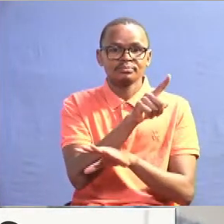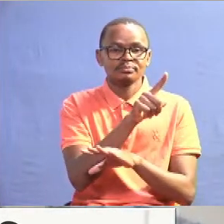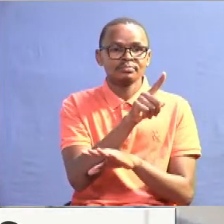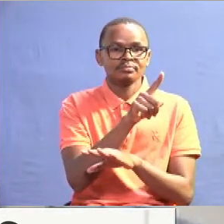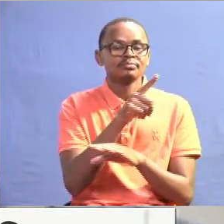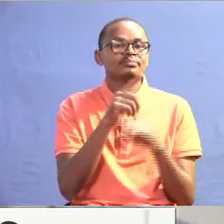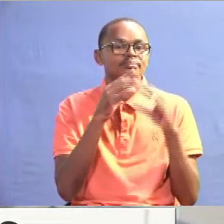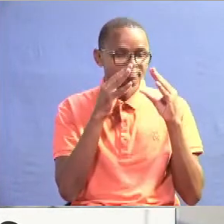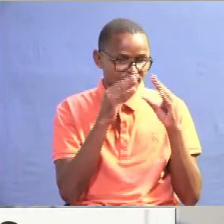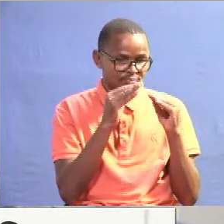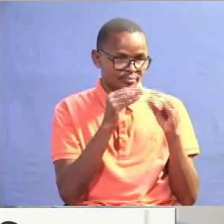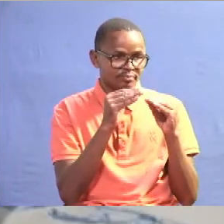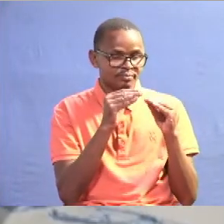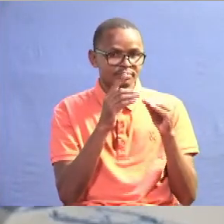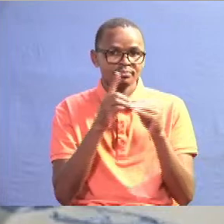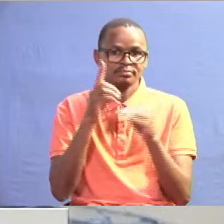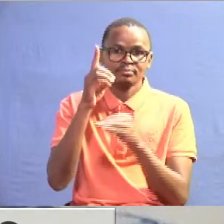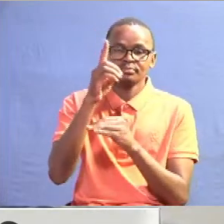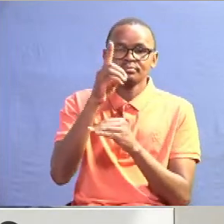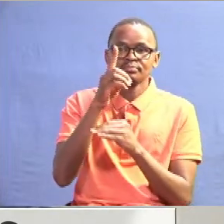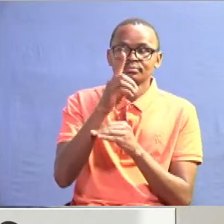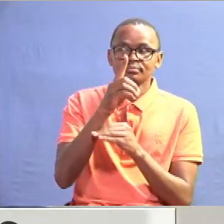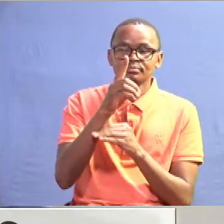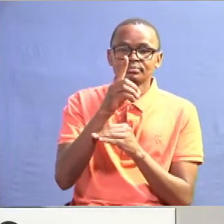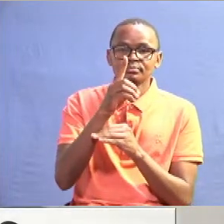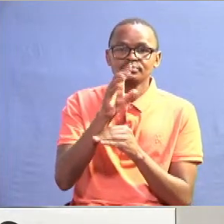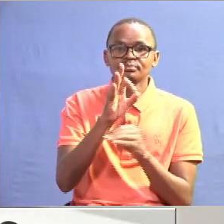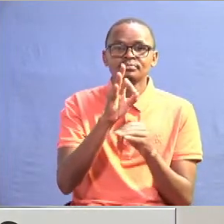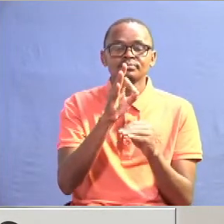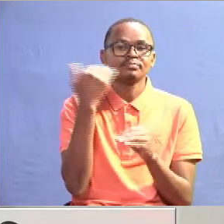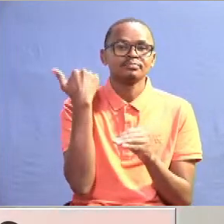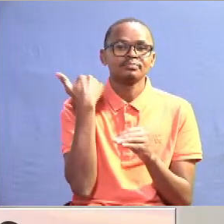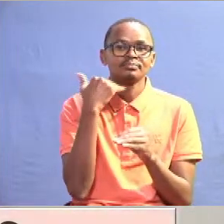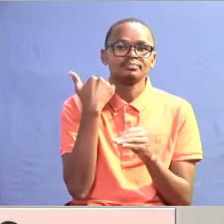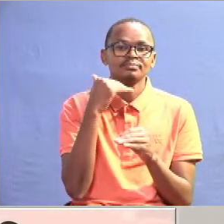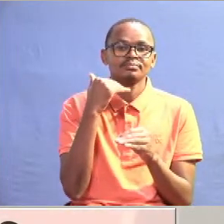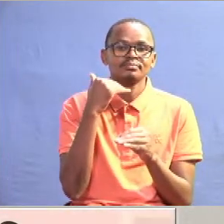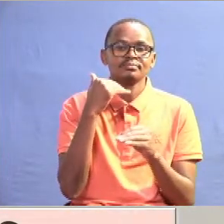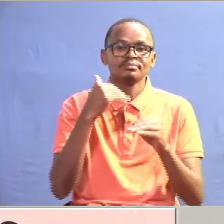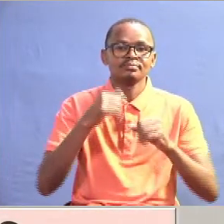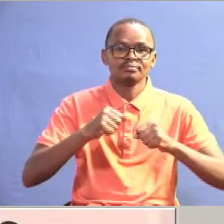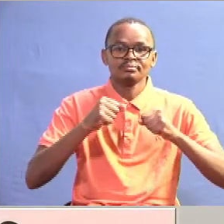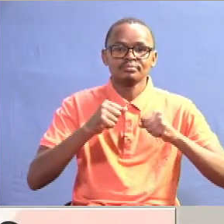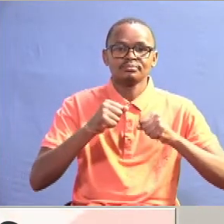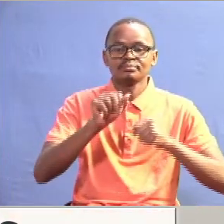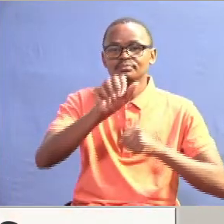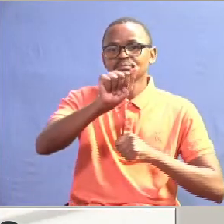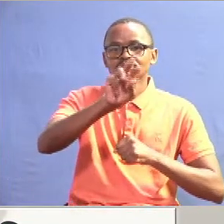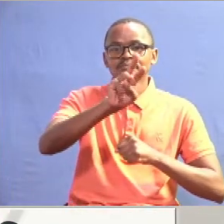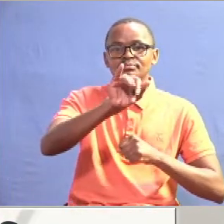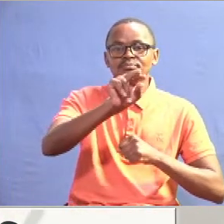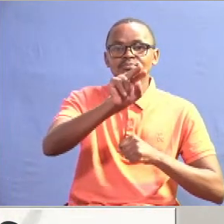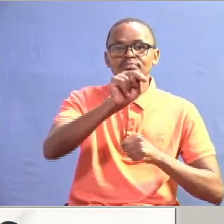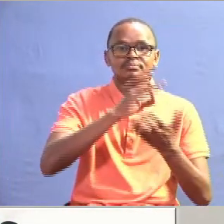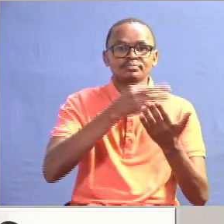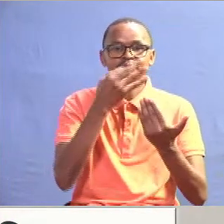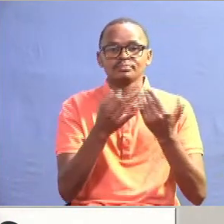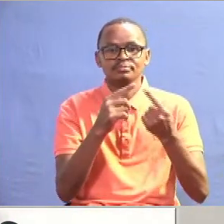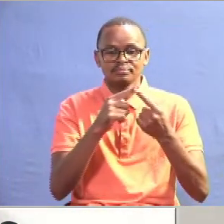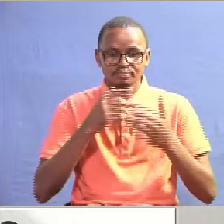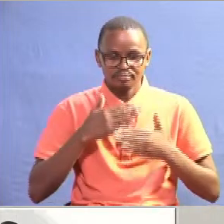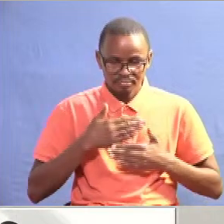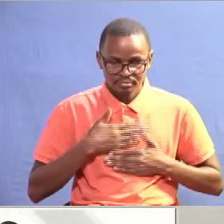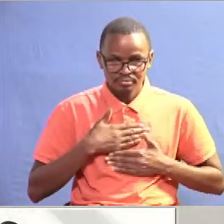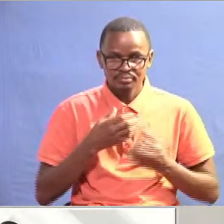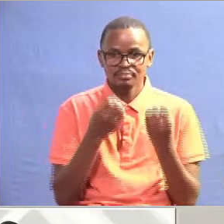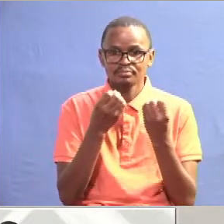remarks follows his director, or rather the Director of Criminal Investigation Boss Mohammed Amin's failure to honor